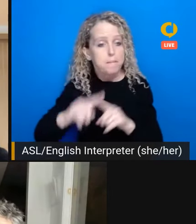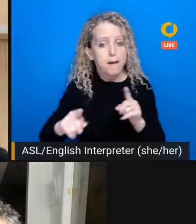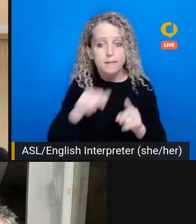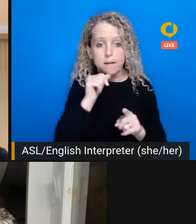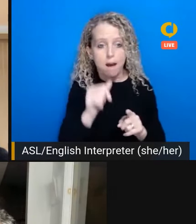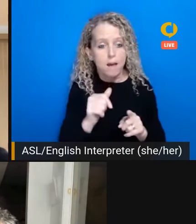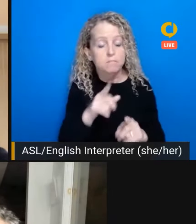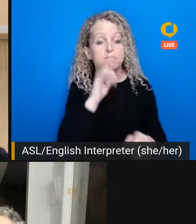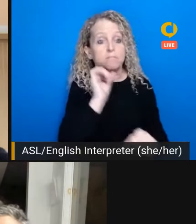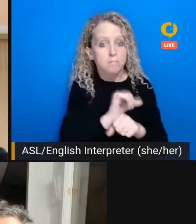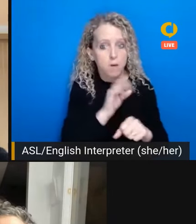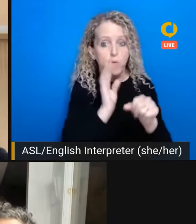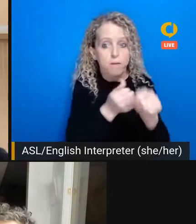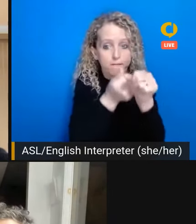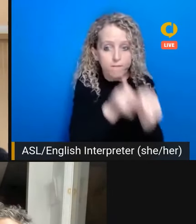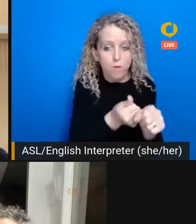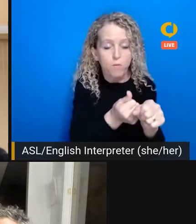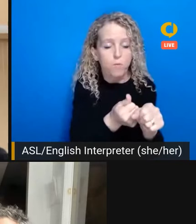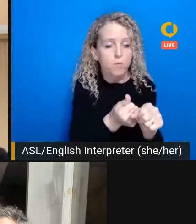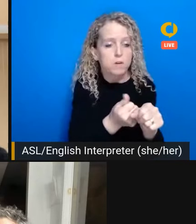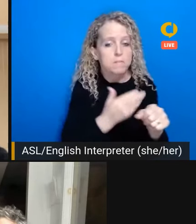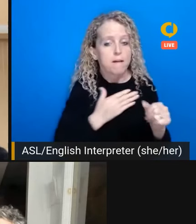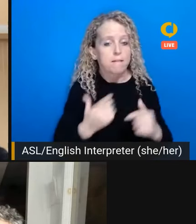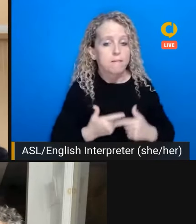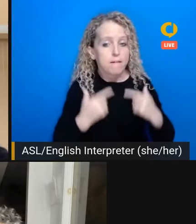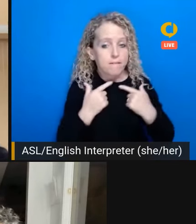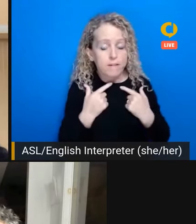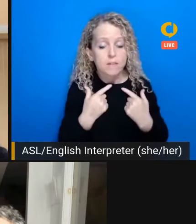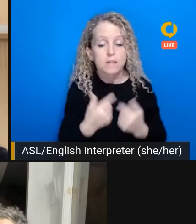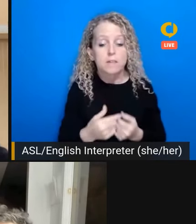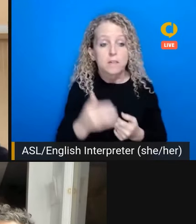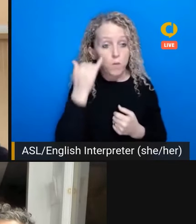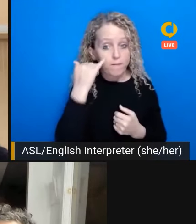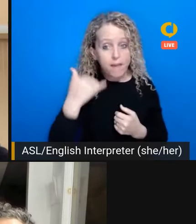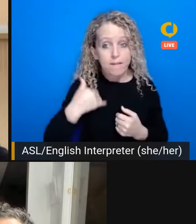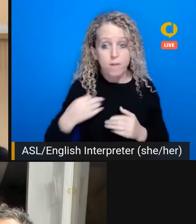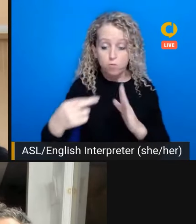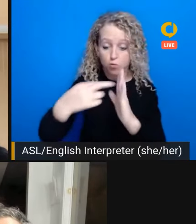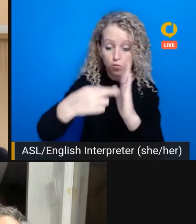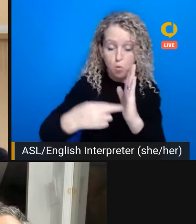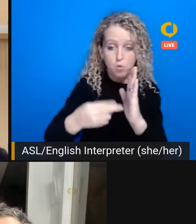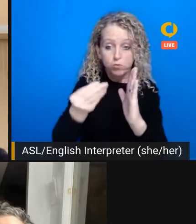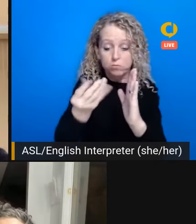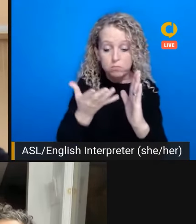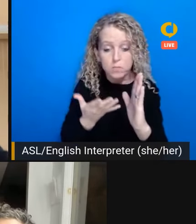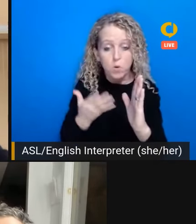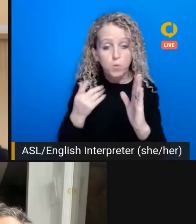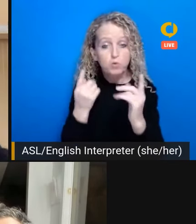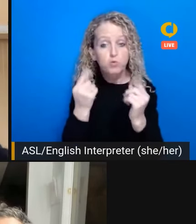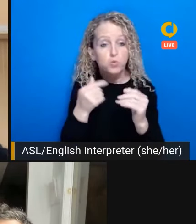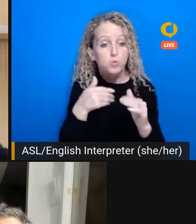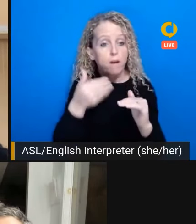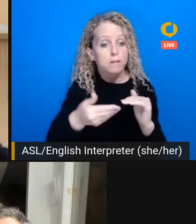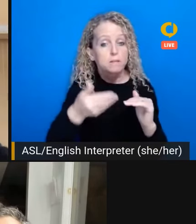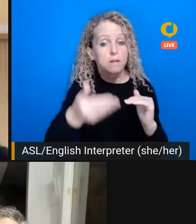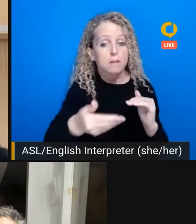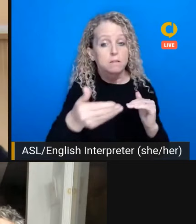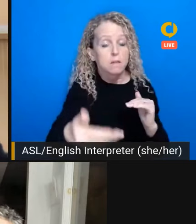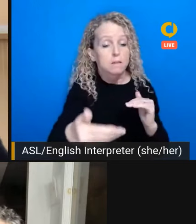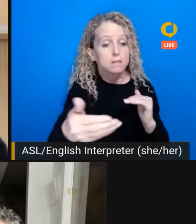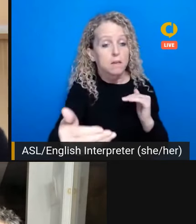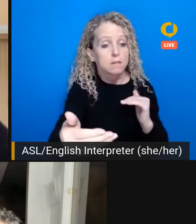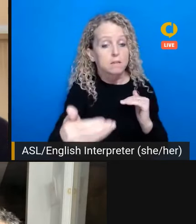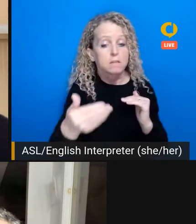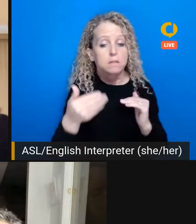life. So if you have a rule-based system that's telling you, you know, what your next step will be, well, that's not always actually what your next